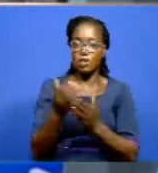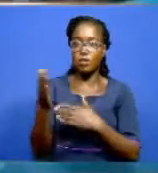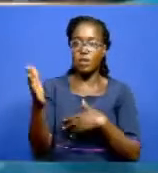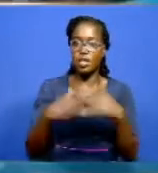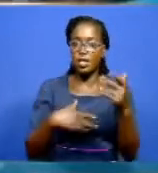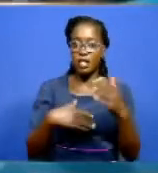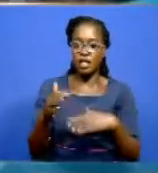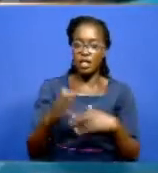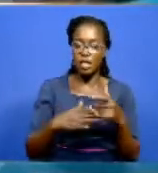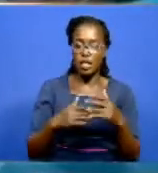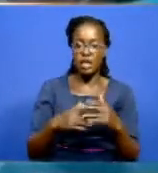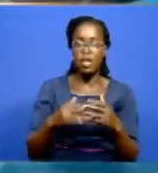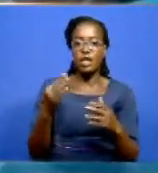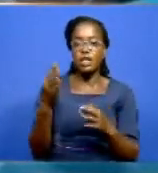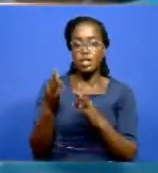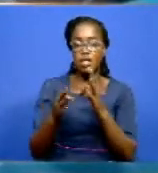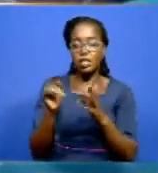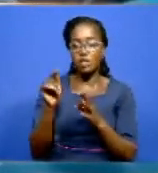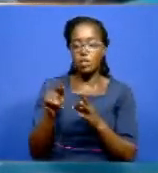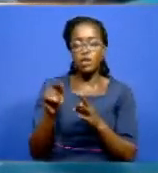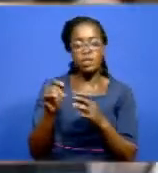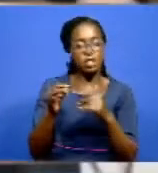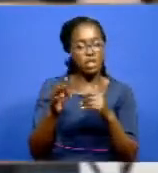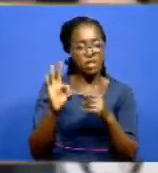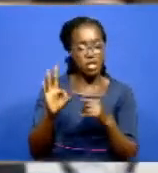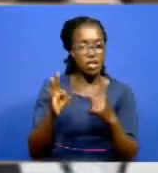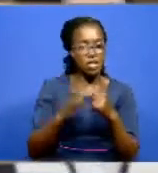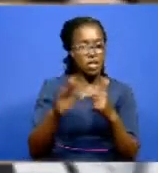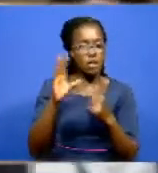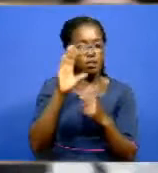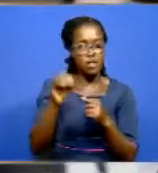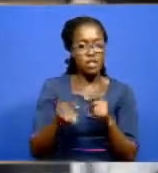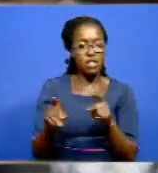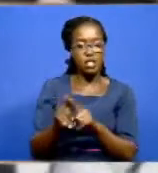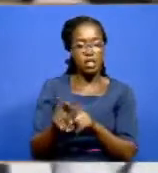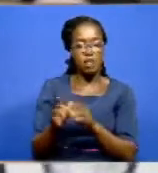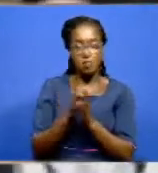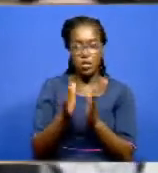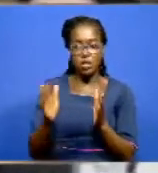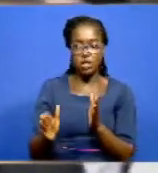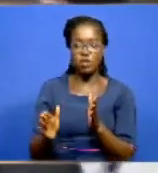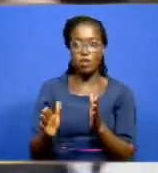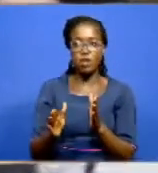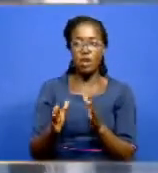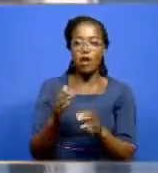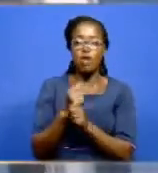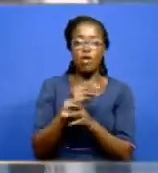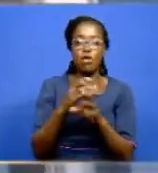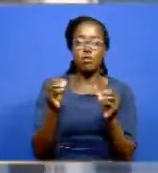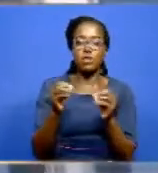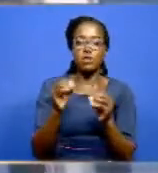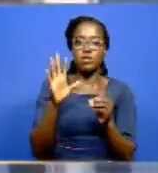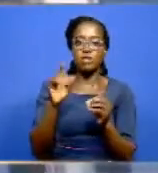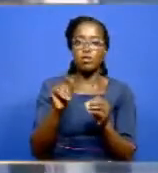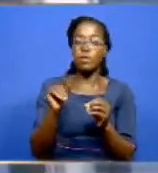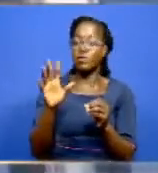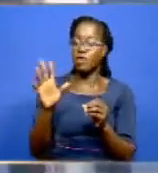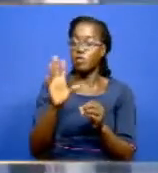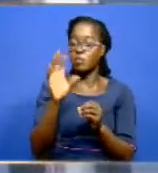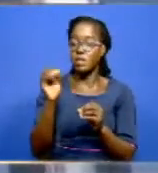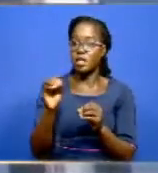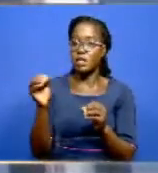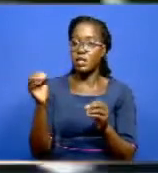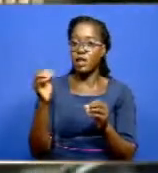to 33.8% in the period, although the unemployment rate was 5.5% at the end of February, up